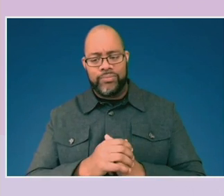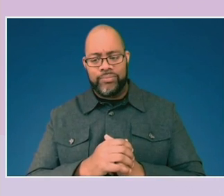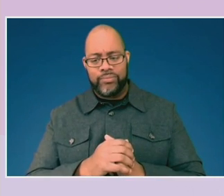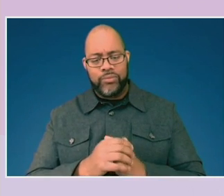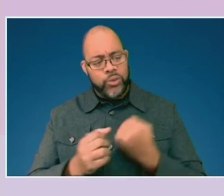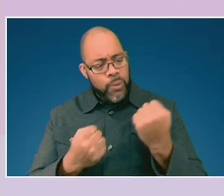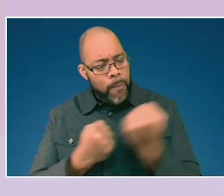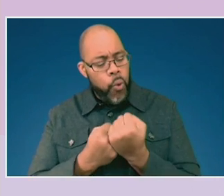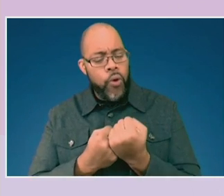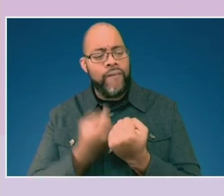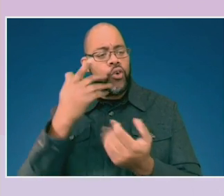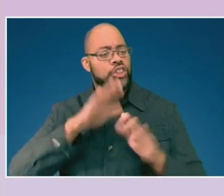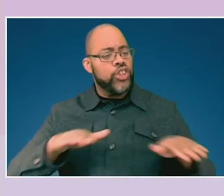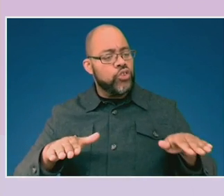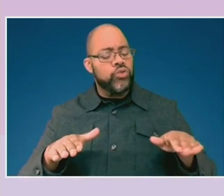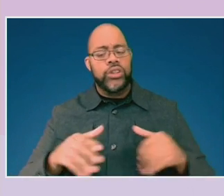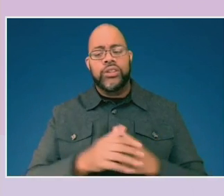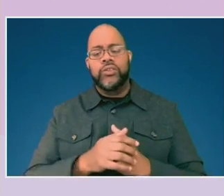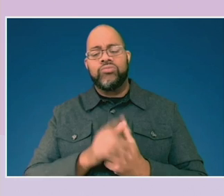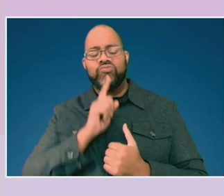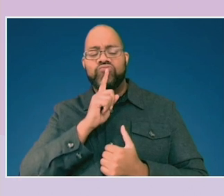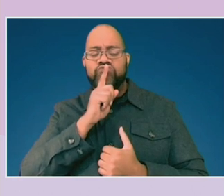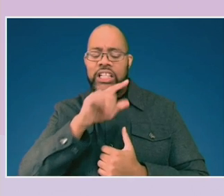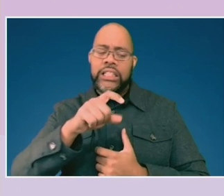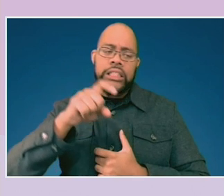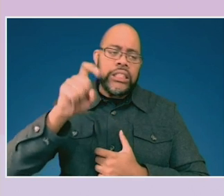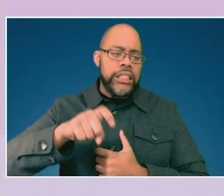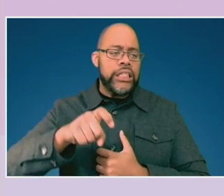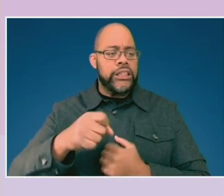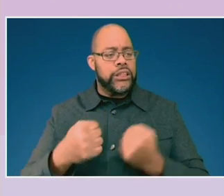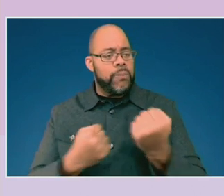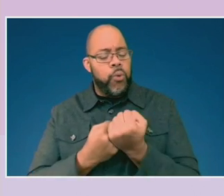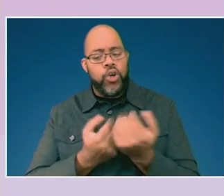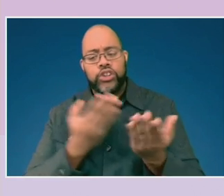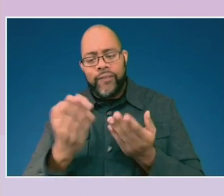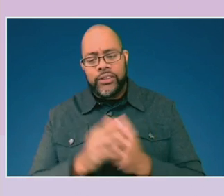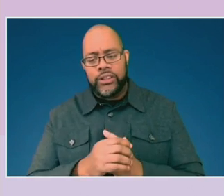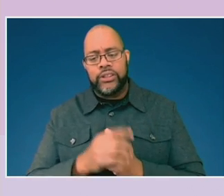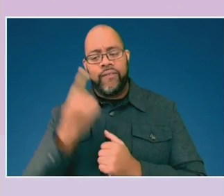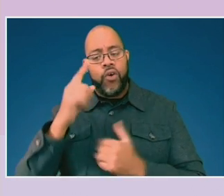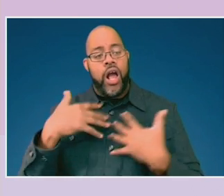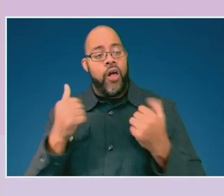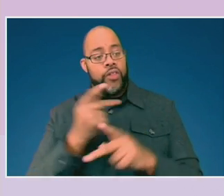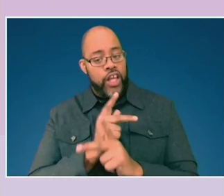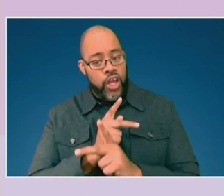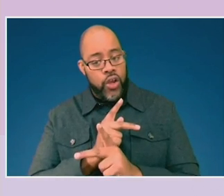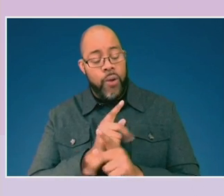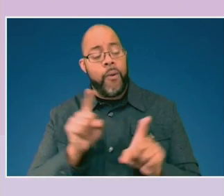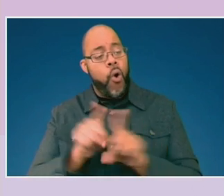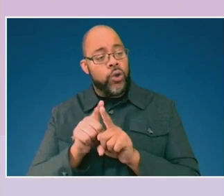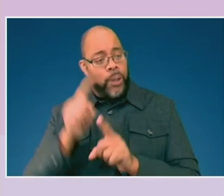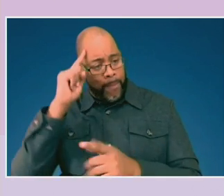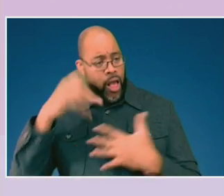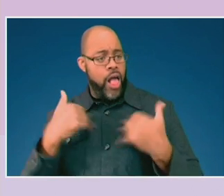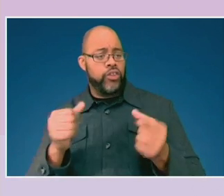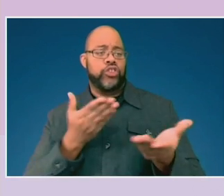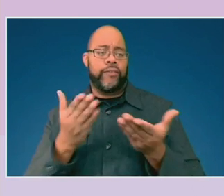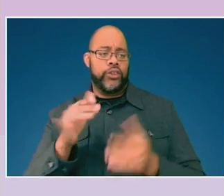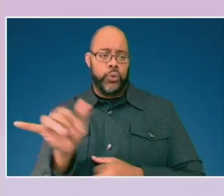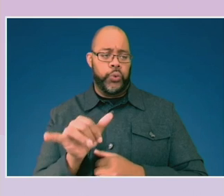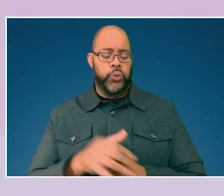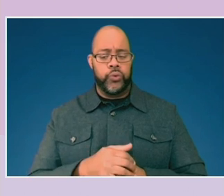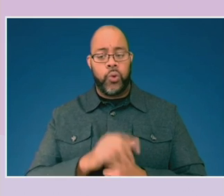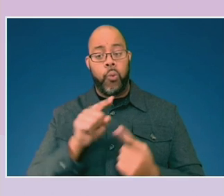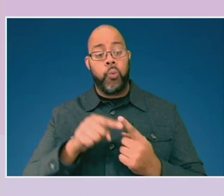support for our children who are desperately in need of support services for healthcare, but also mental health services. When one